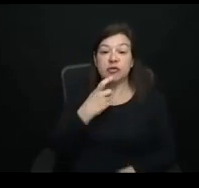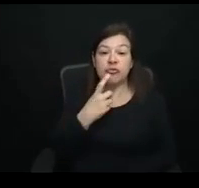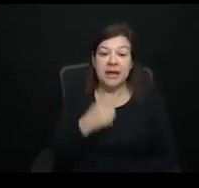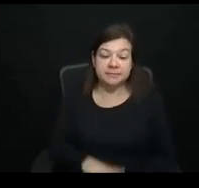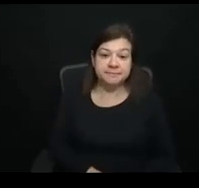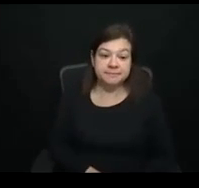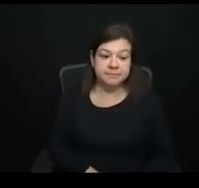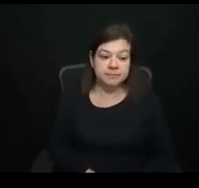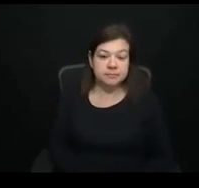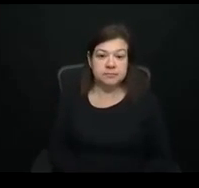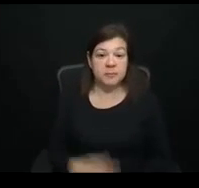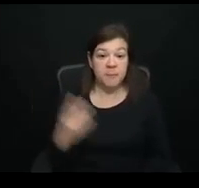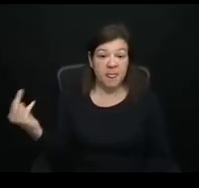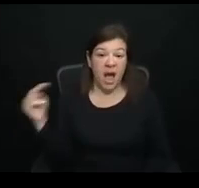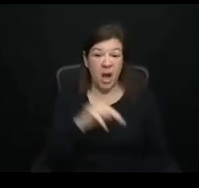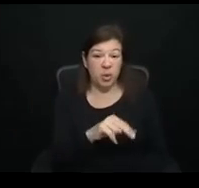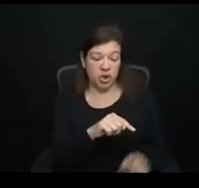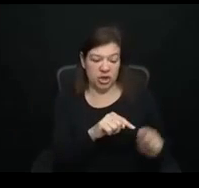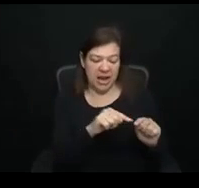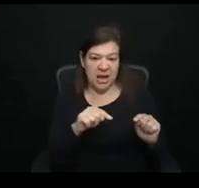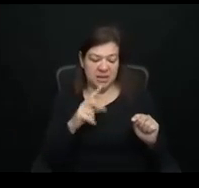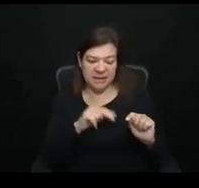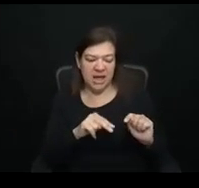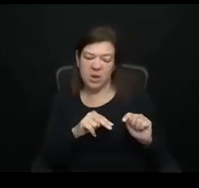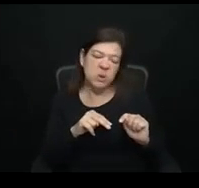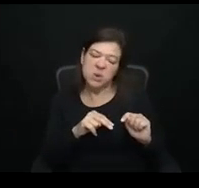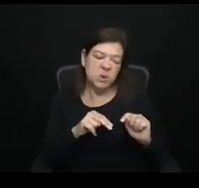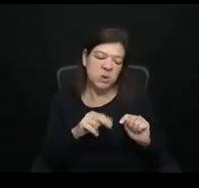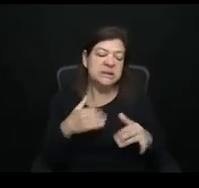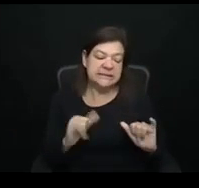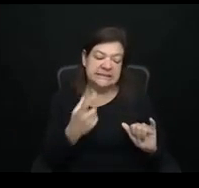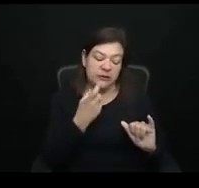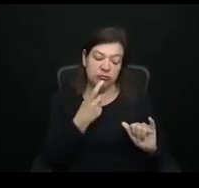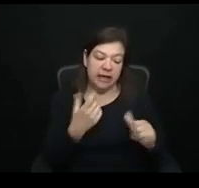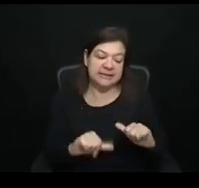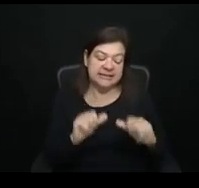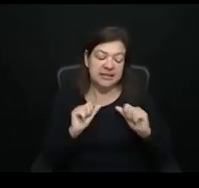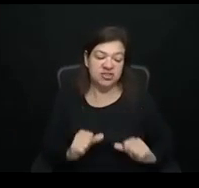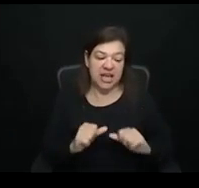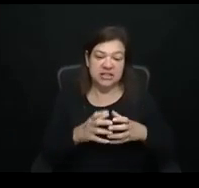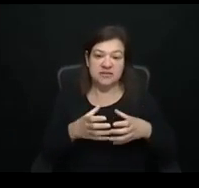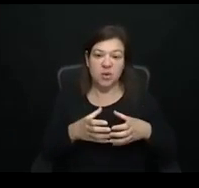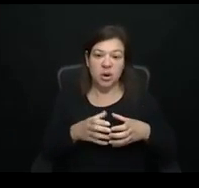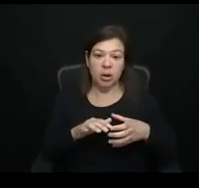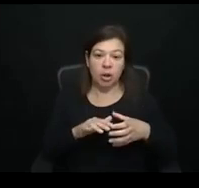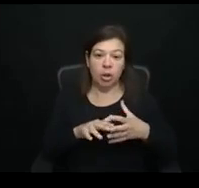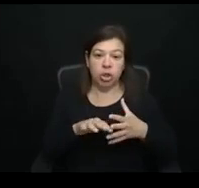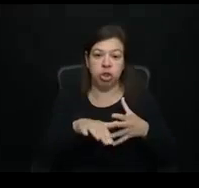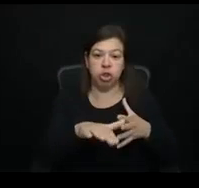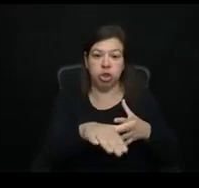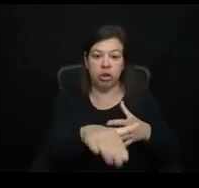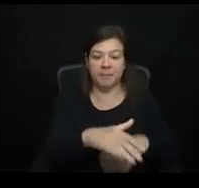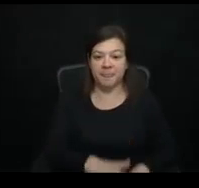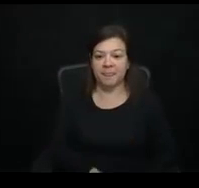and determine whether I feel more comfortable with it, but that's pretty much what we do, the way we look at that. And tomorrow, I hate